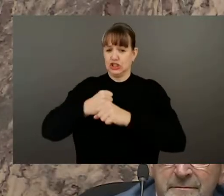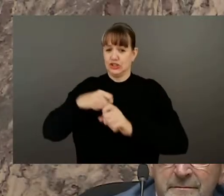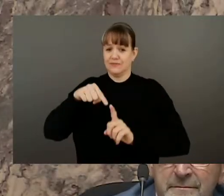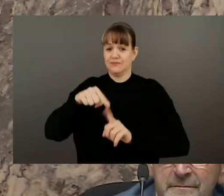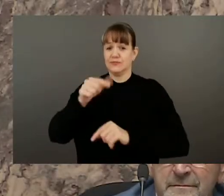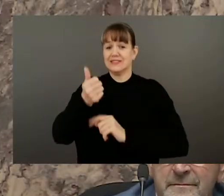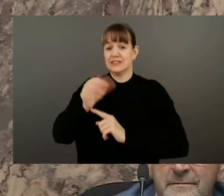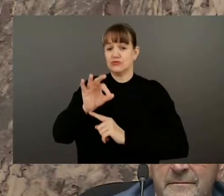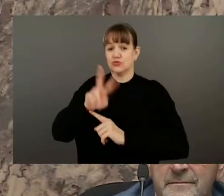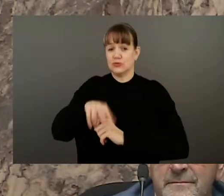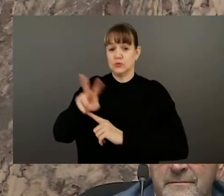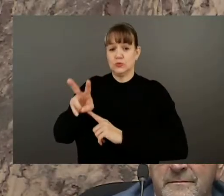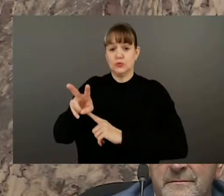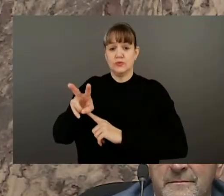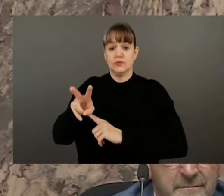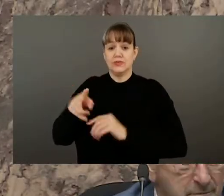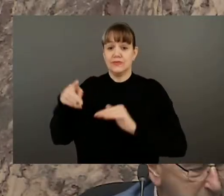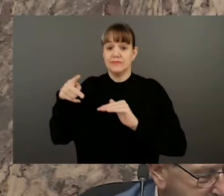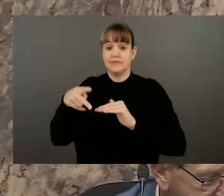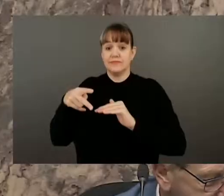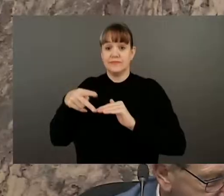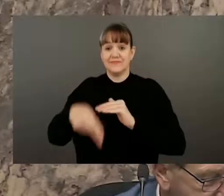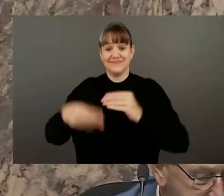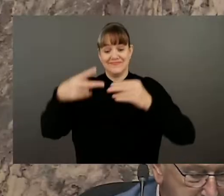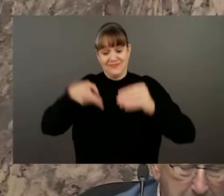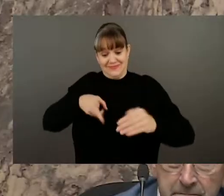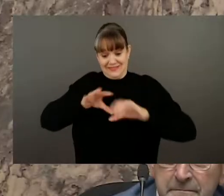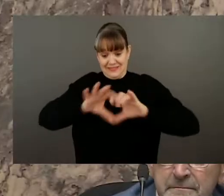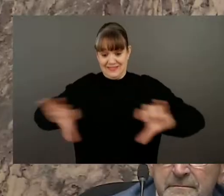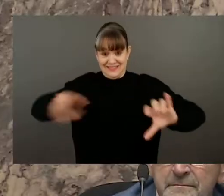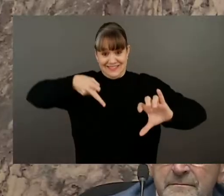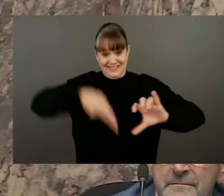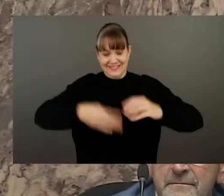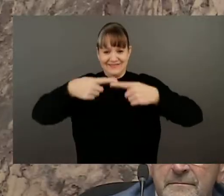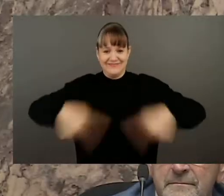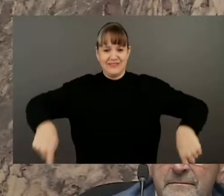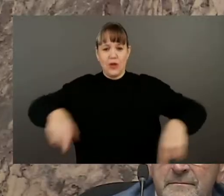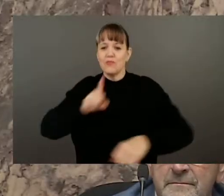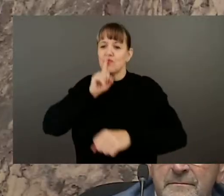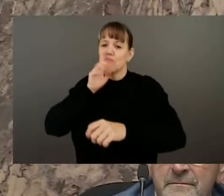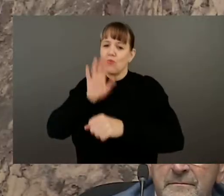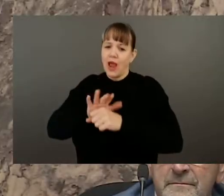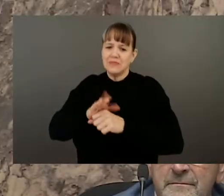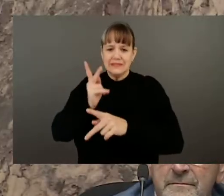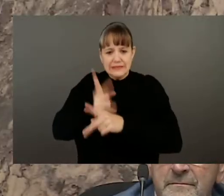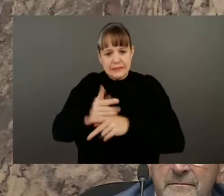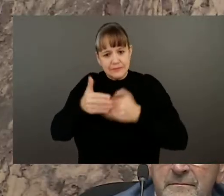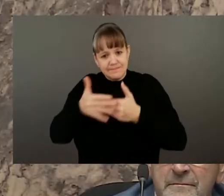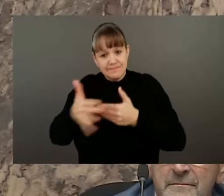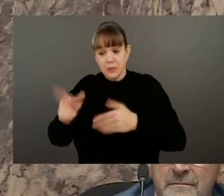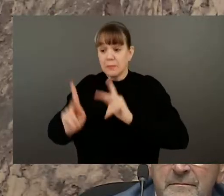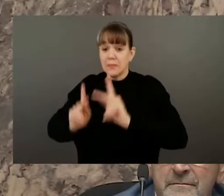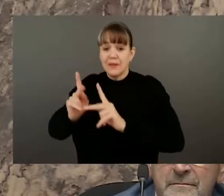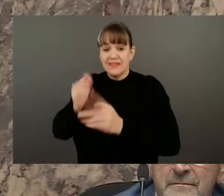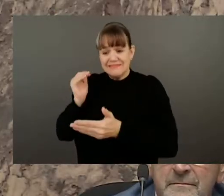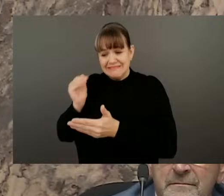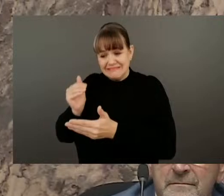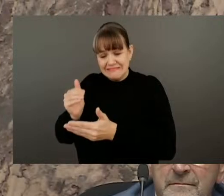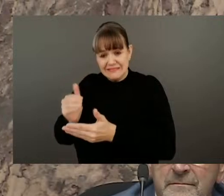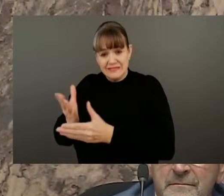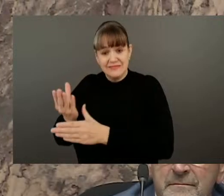A promise that no one in our community would face their final days without the care, familiarity, and dignity that they